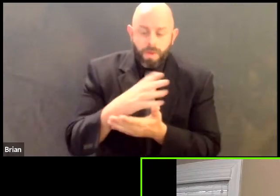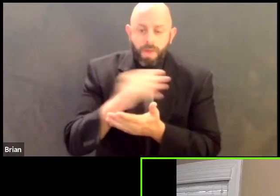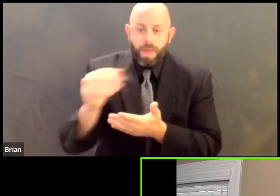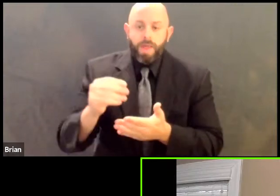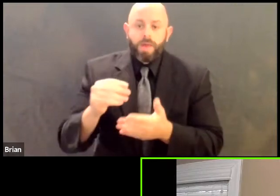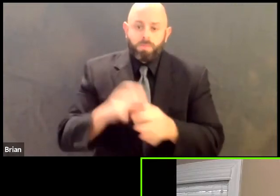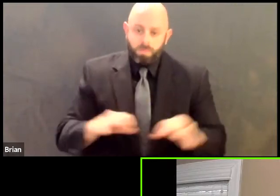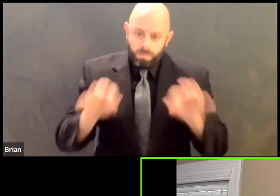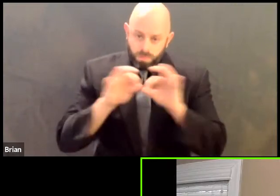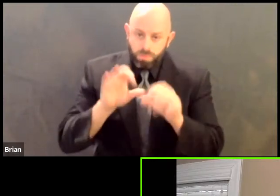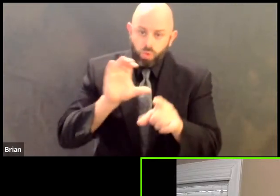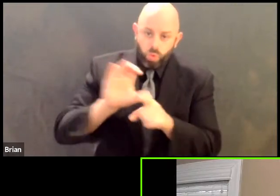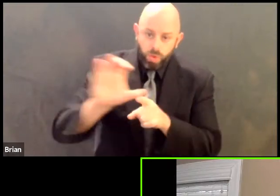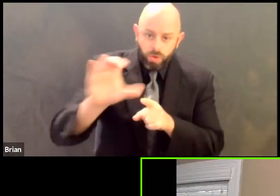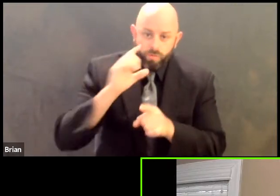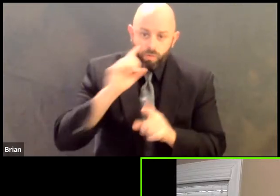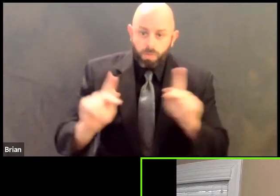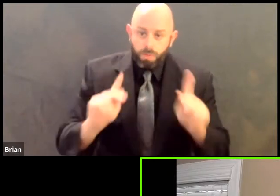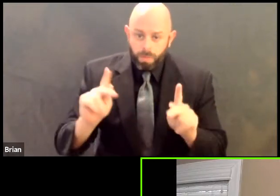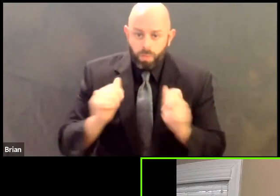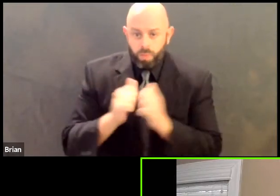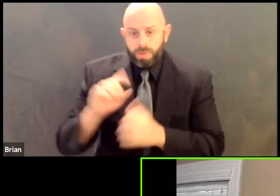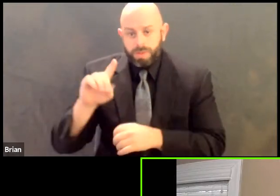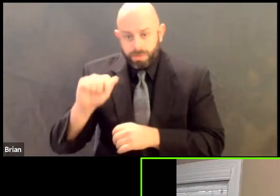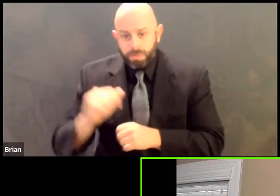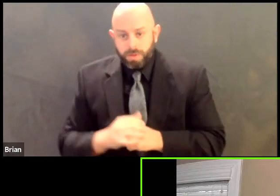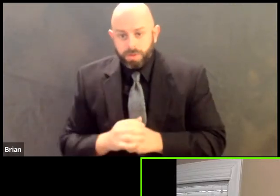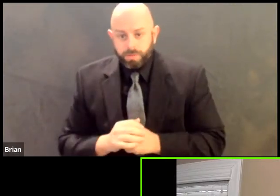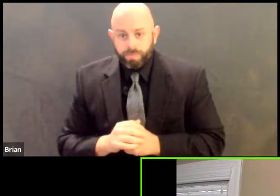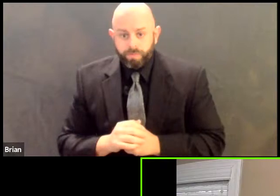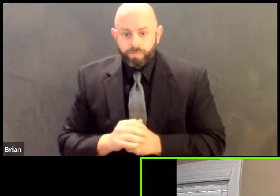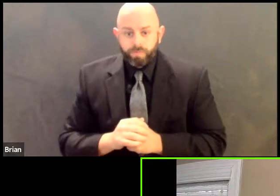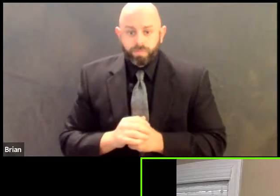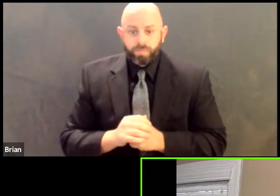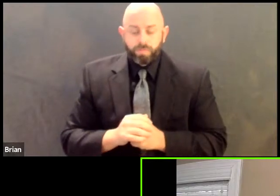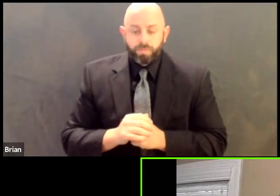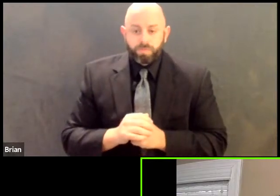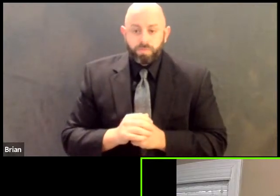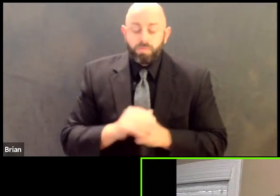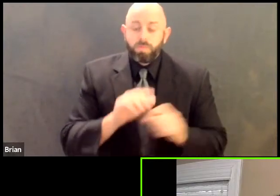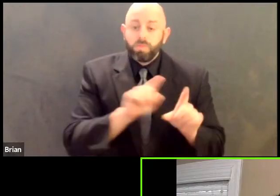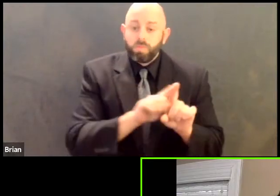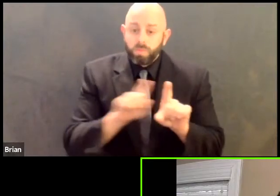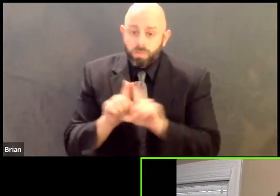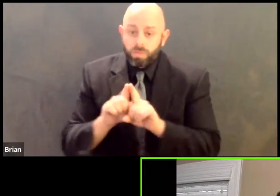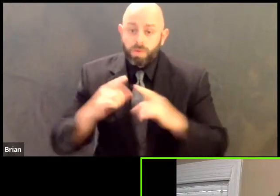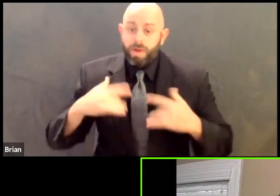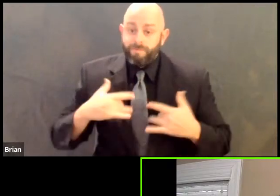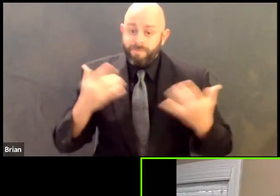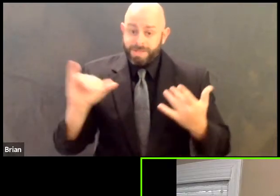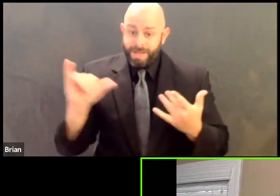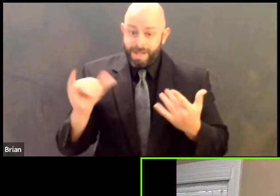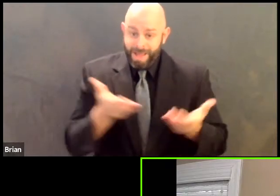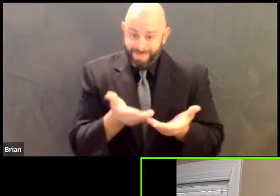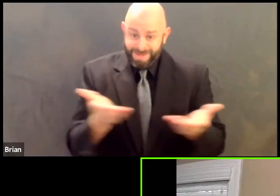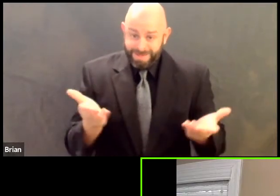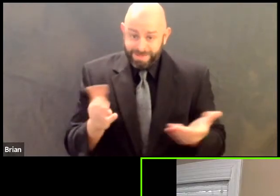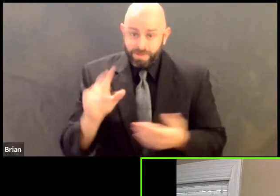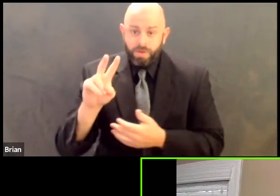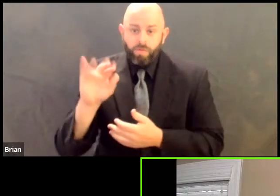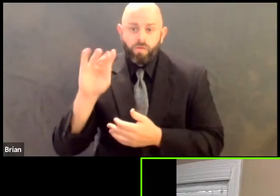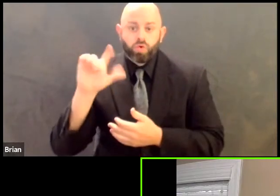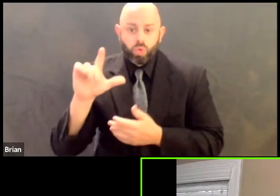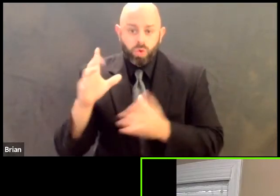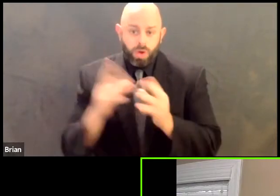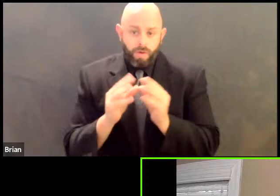careers for individuals with disabilities. Additionally, events such as this one, the virtual conference presented